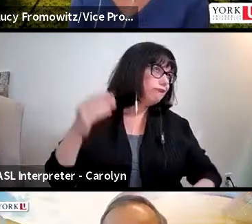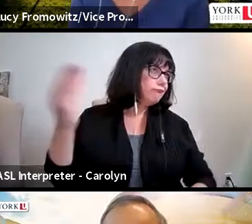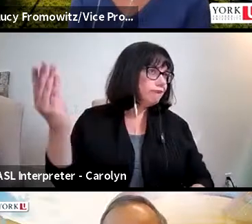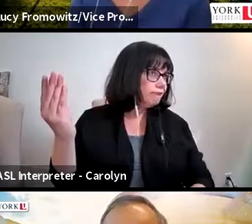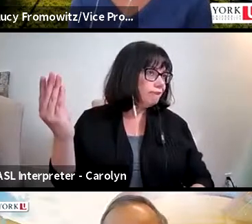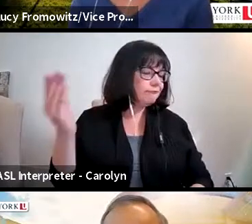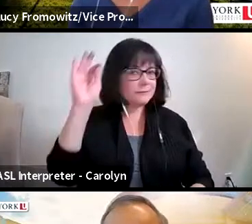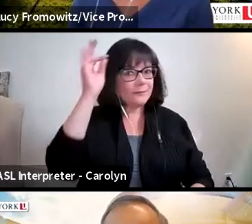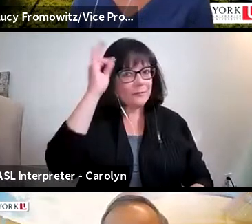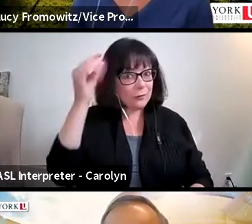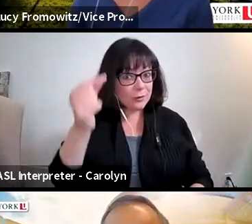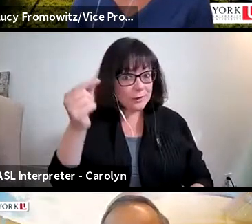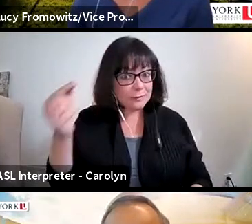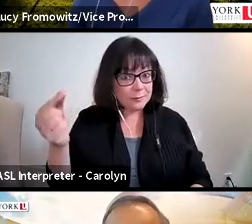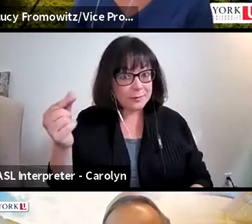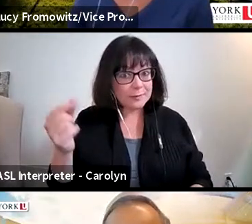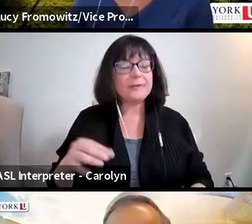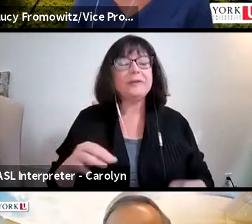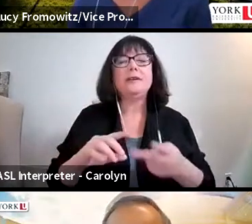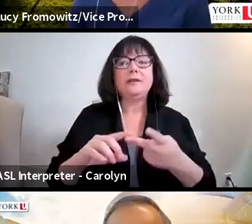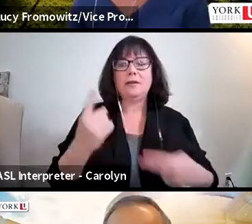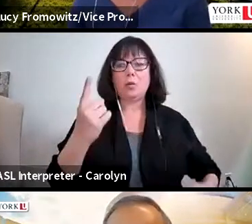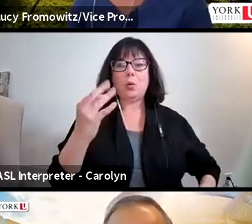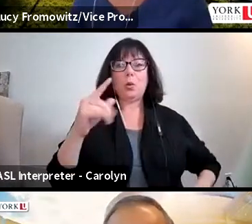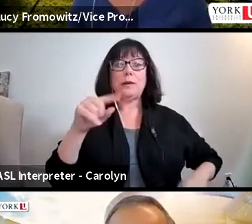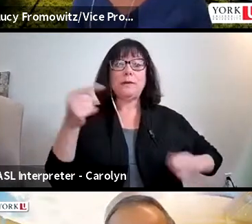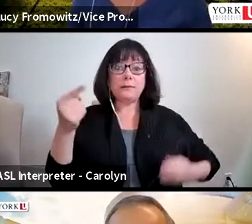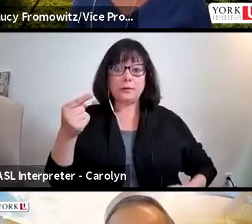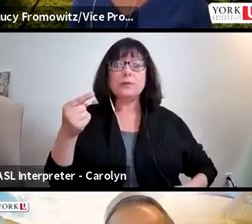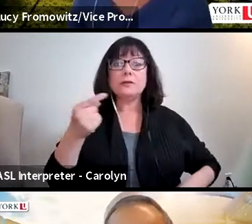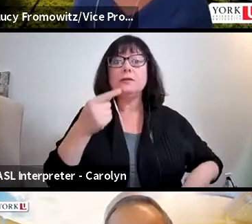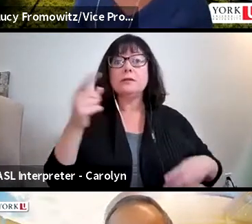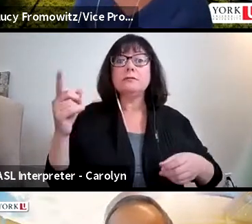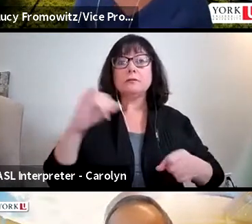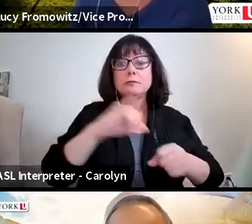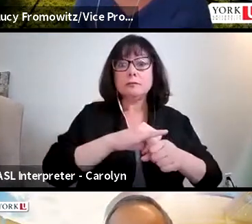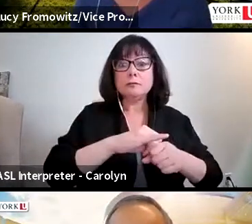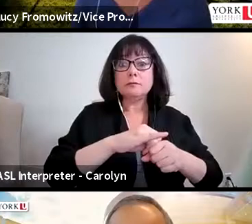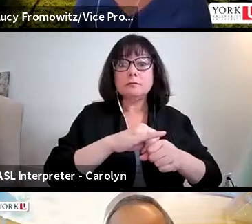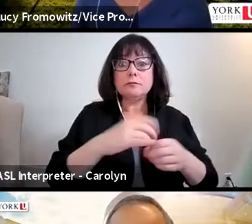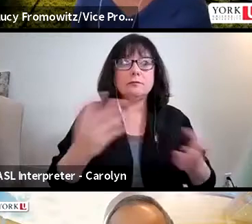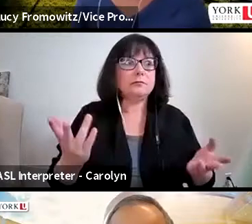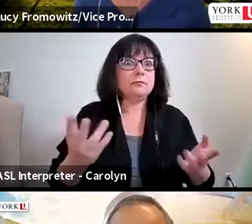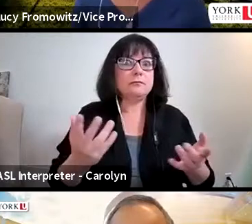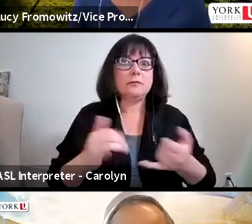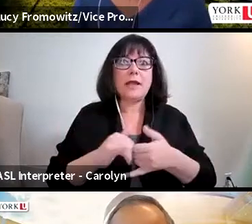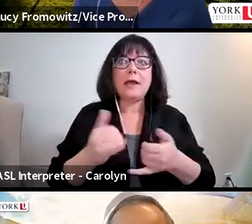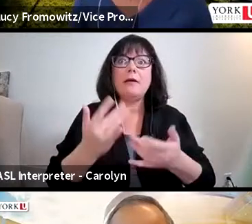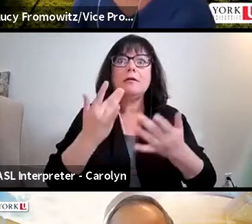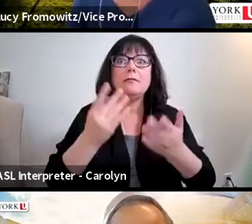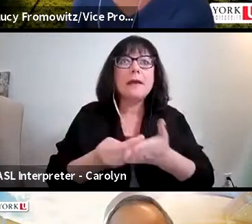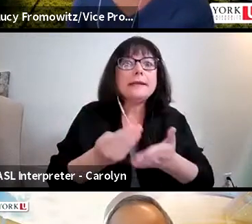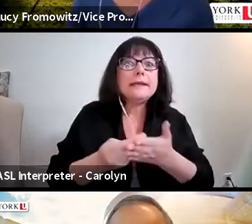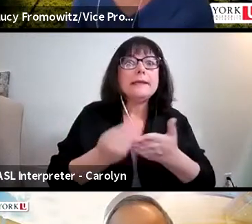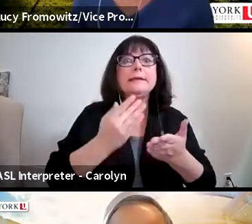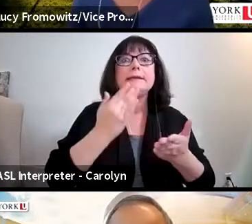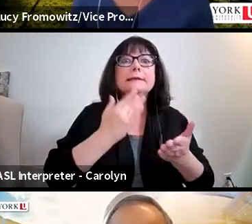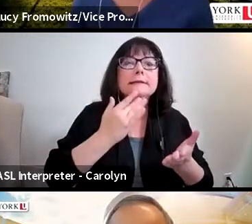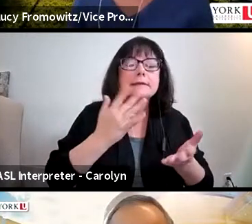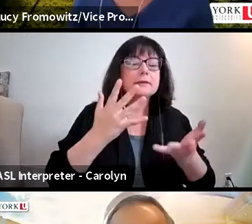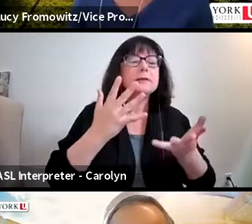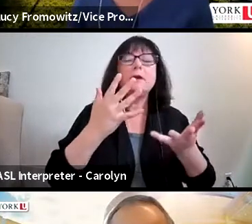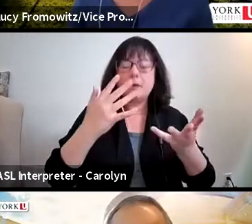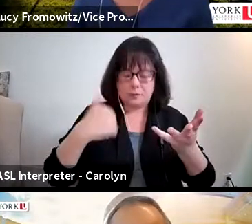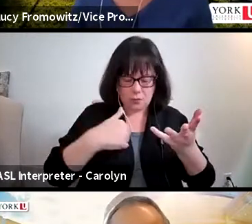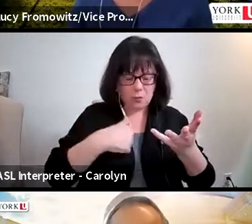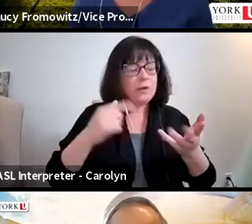would support financially the quarantine period for our international students. So we're ready. We have our